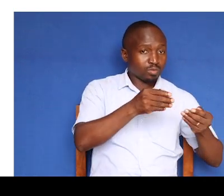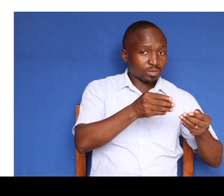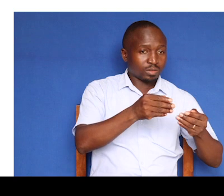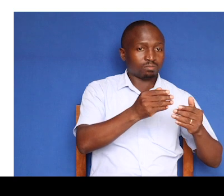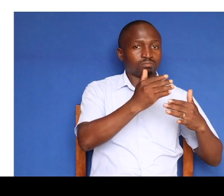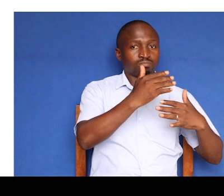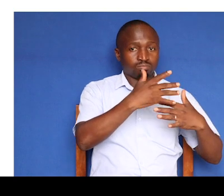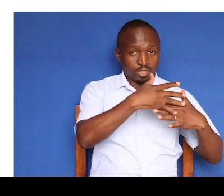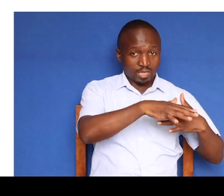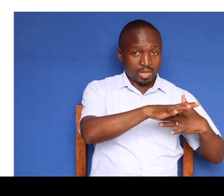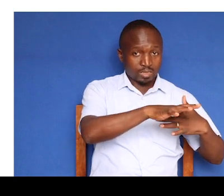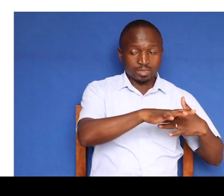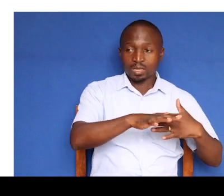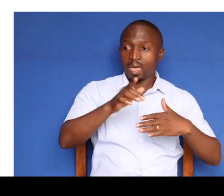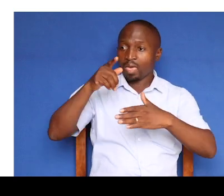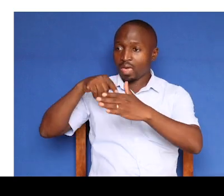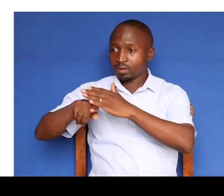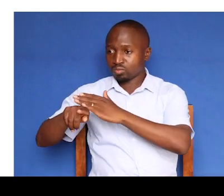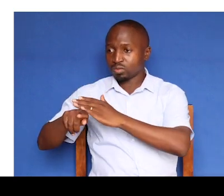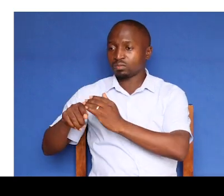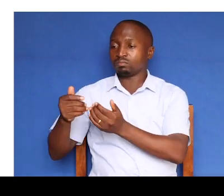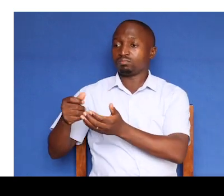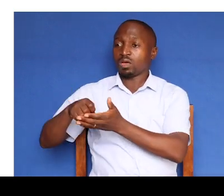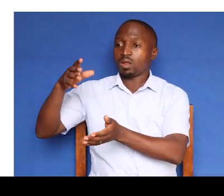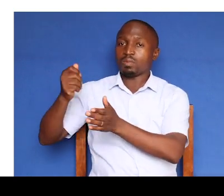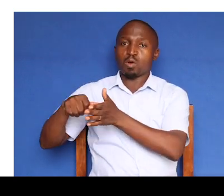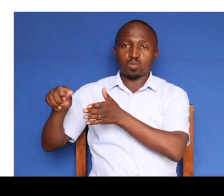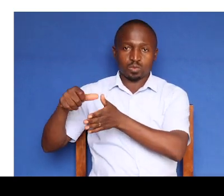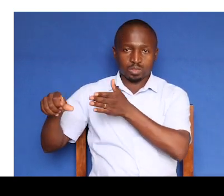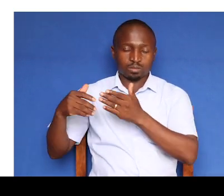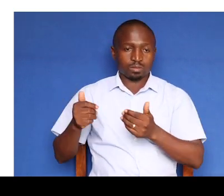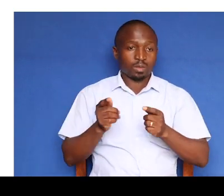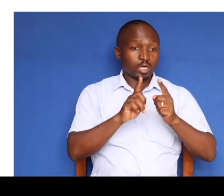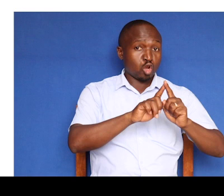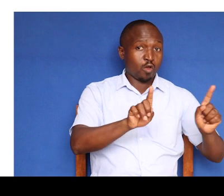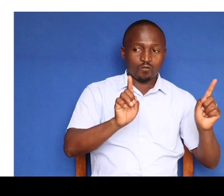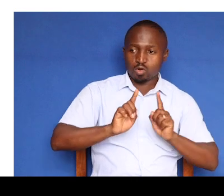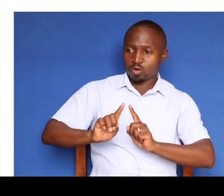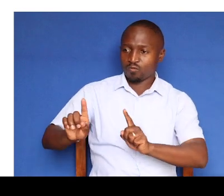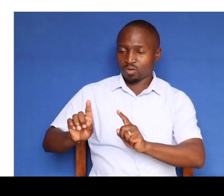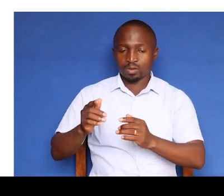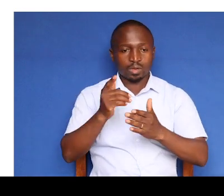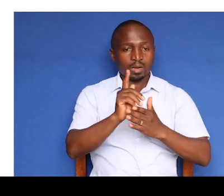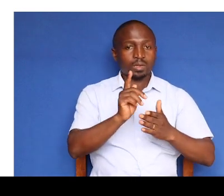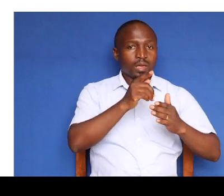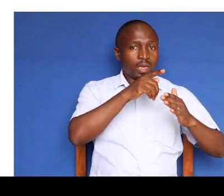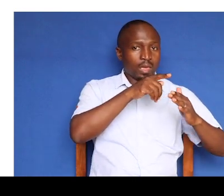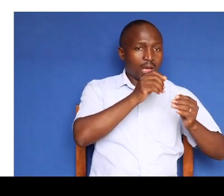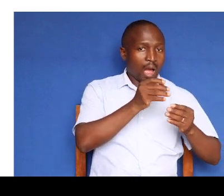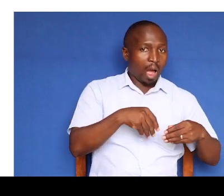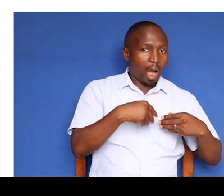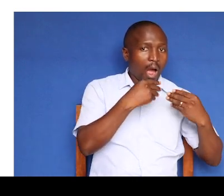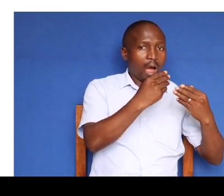production. So the difference between output tax and input tax